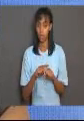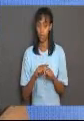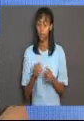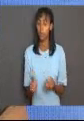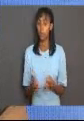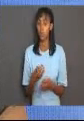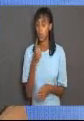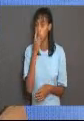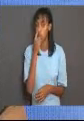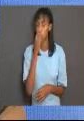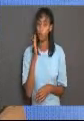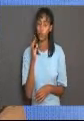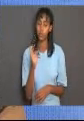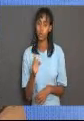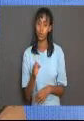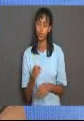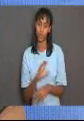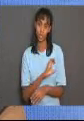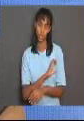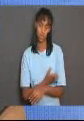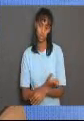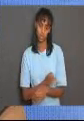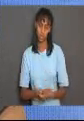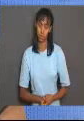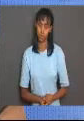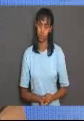the most common forms of energy.